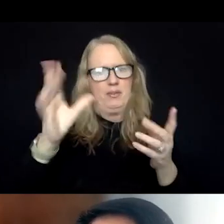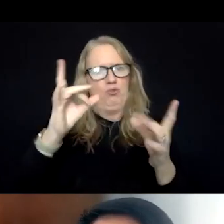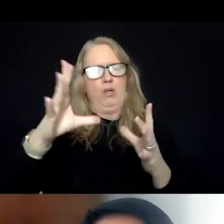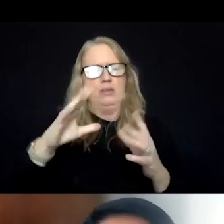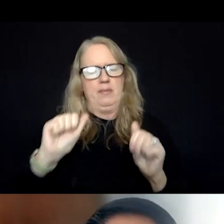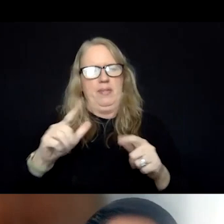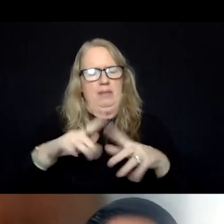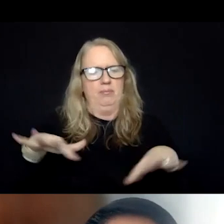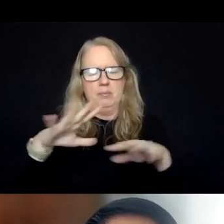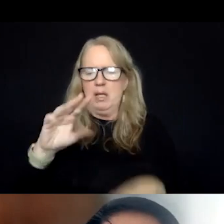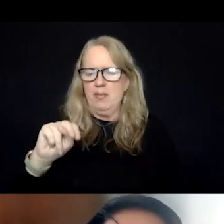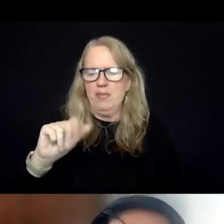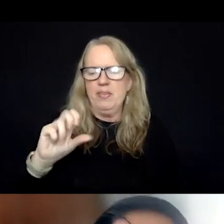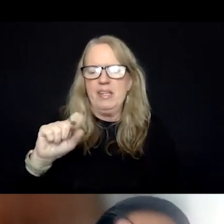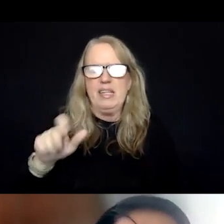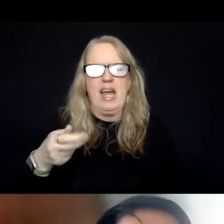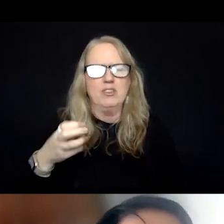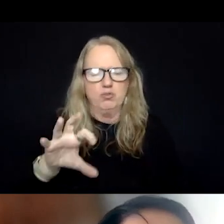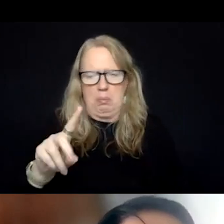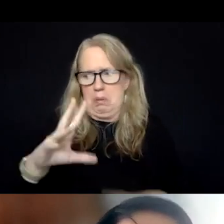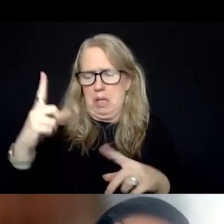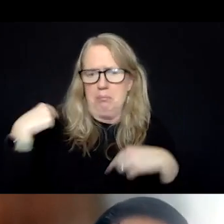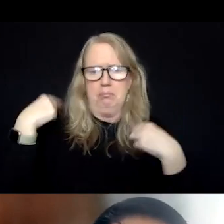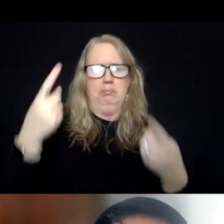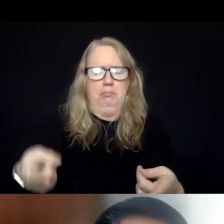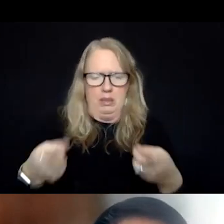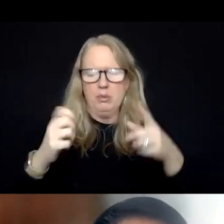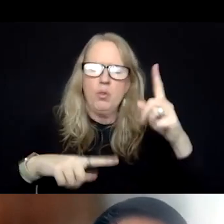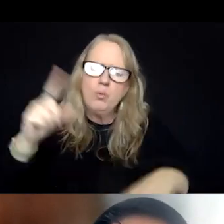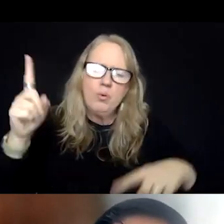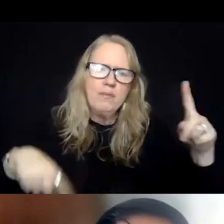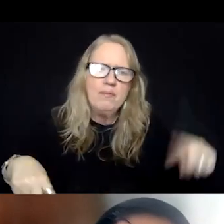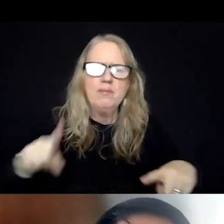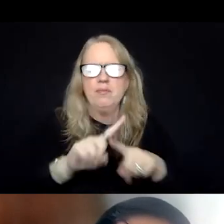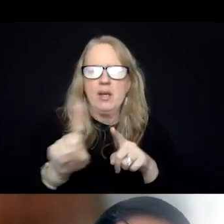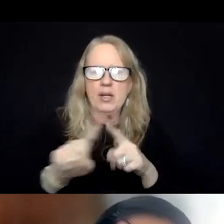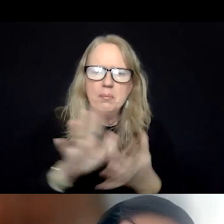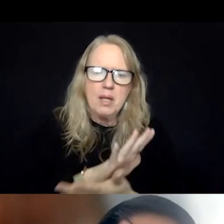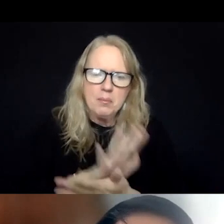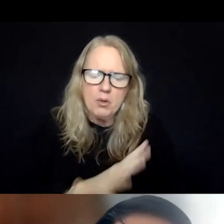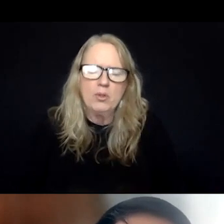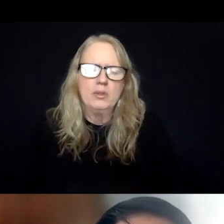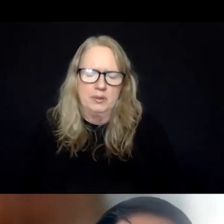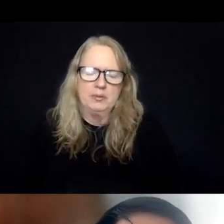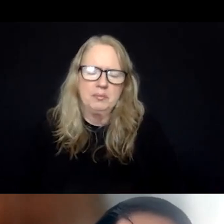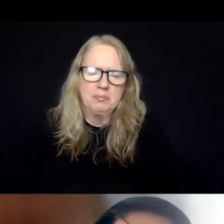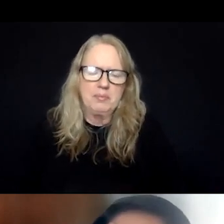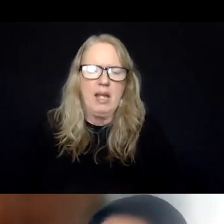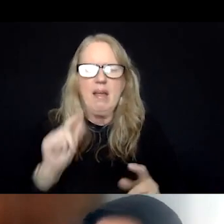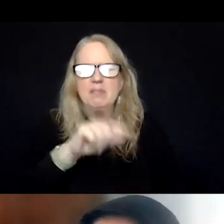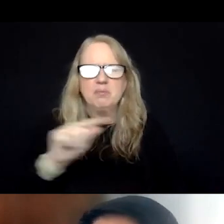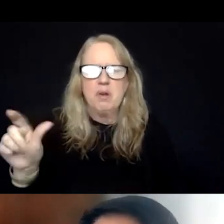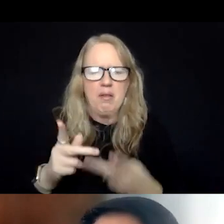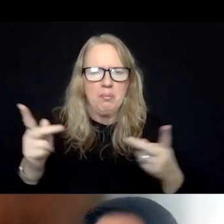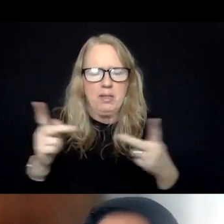that NASDDDS has been talking about for quite a while through these various papers and in other venues. So what I want to